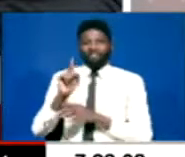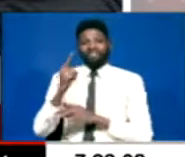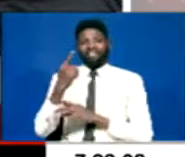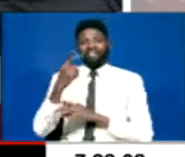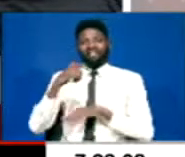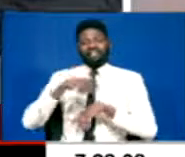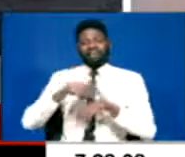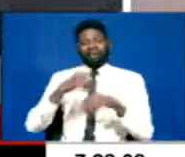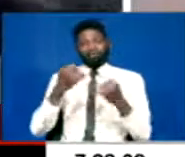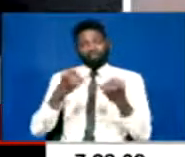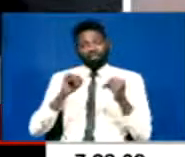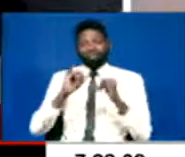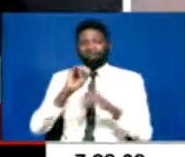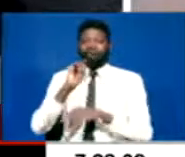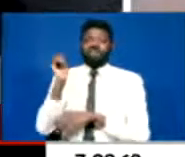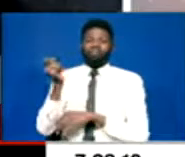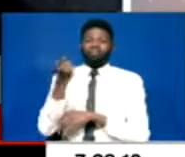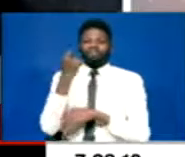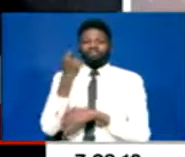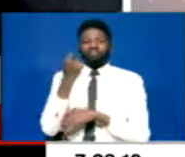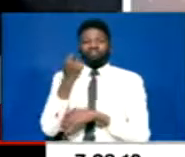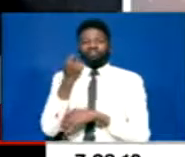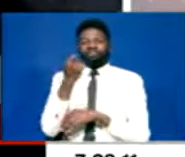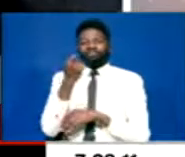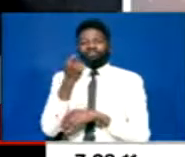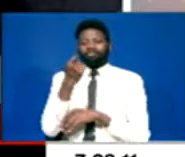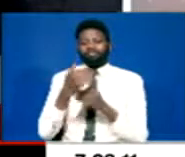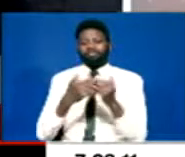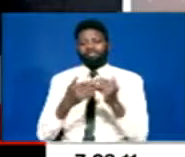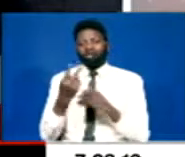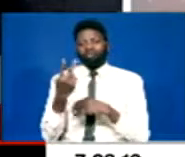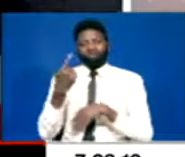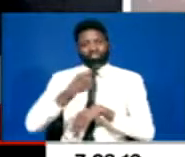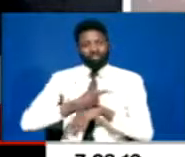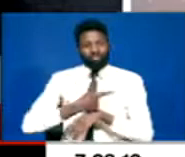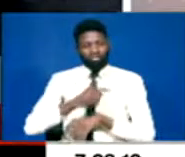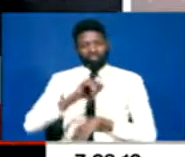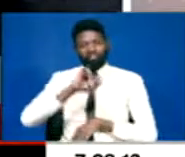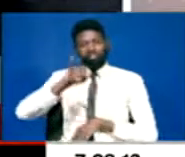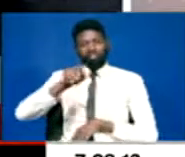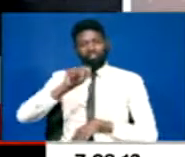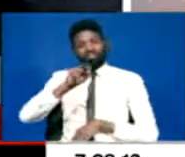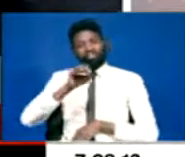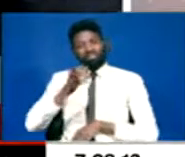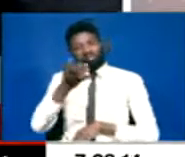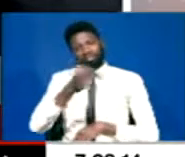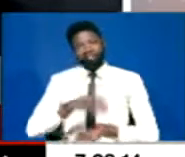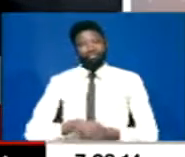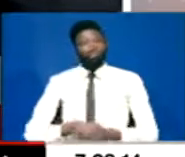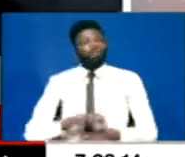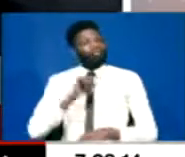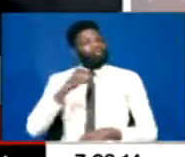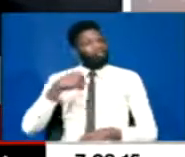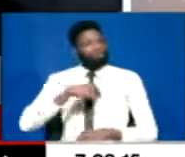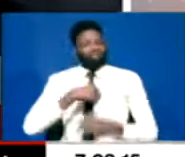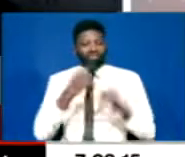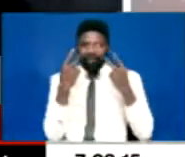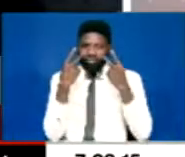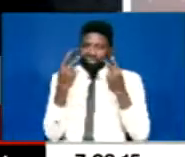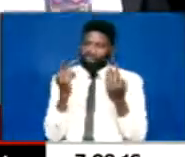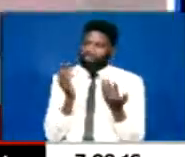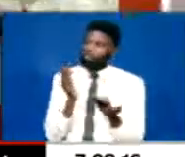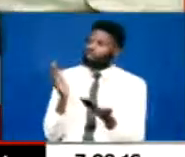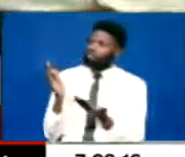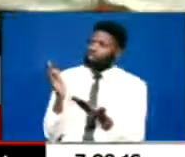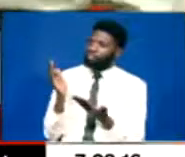presidency in the next 2 days. Jen. Yes, let's have a look at this man, William